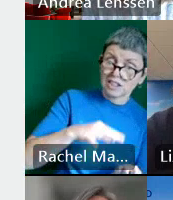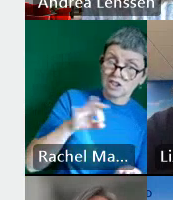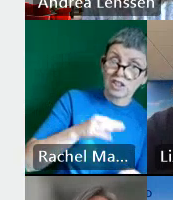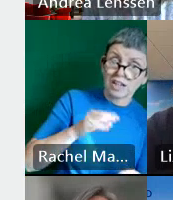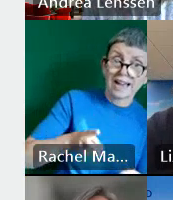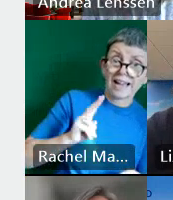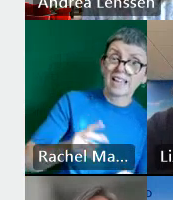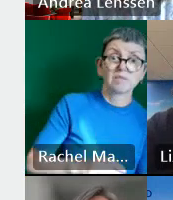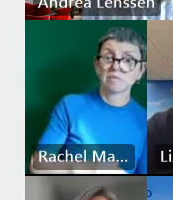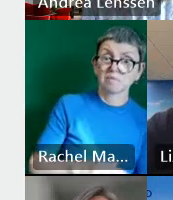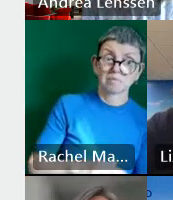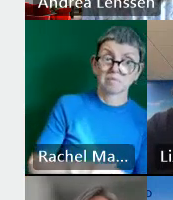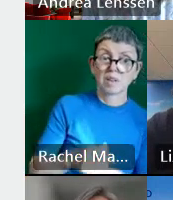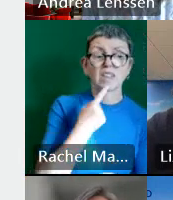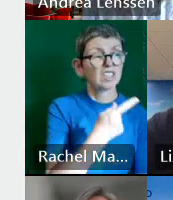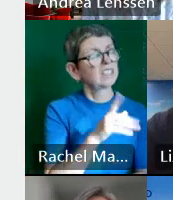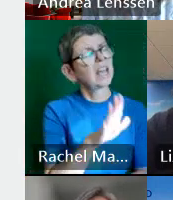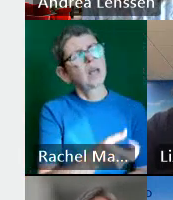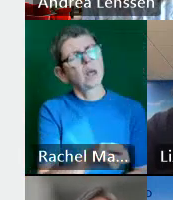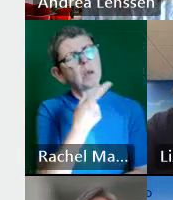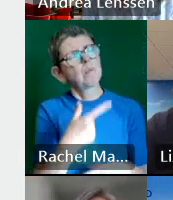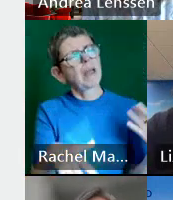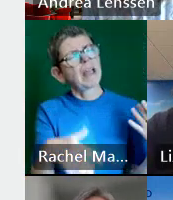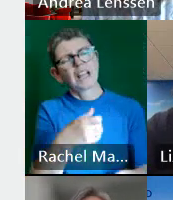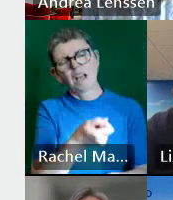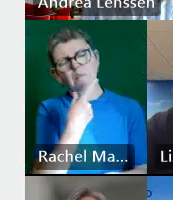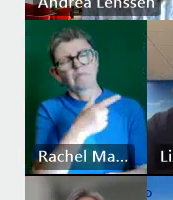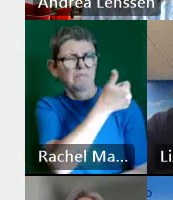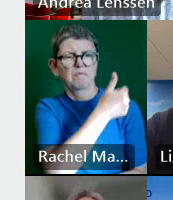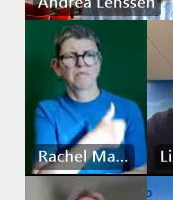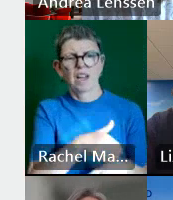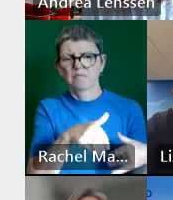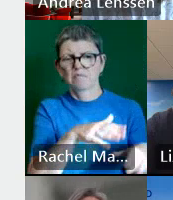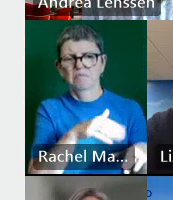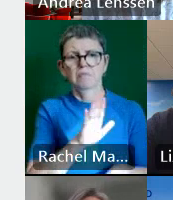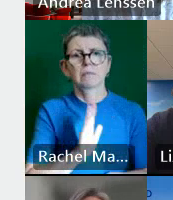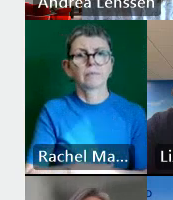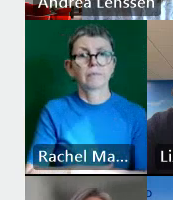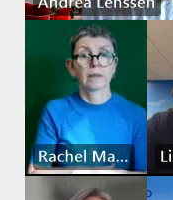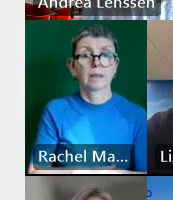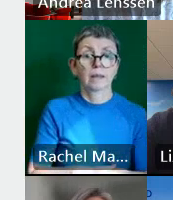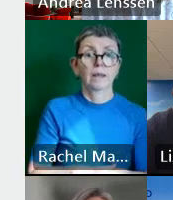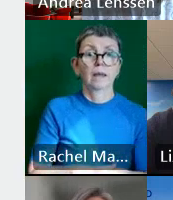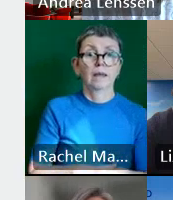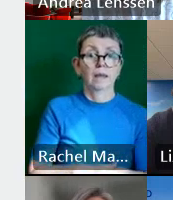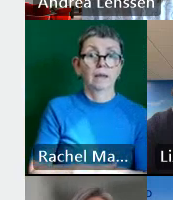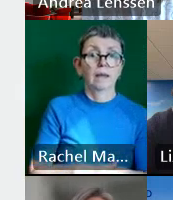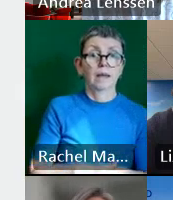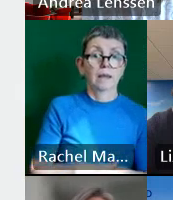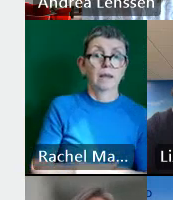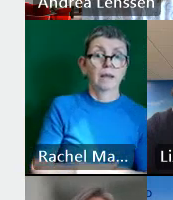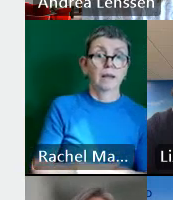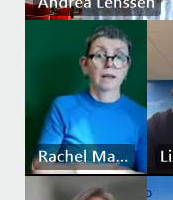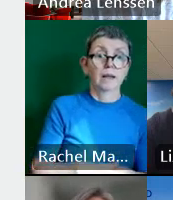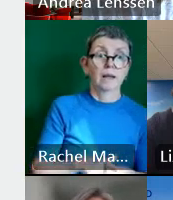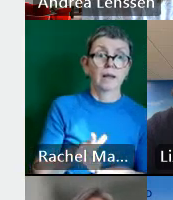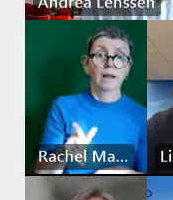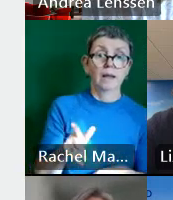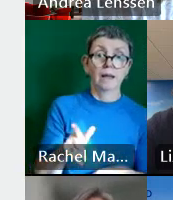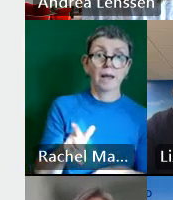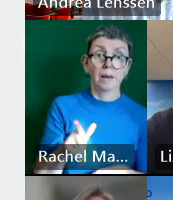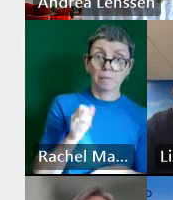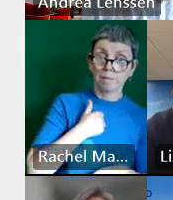keep taking painkillers because they were in huge pain. And my friend, I've seen her, she couldn't sit." Right? So you think about being